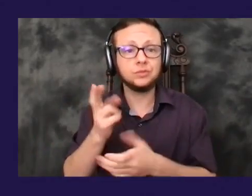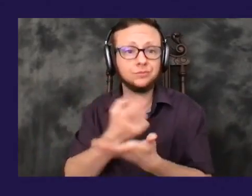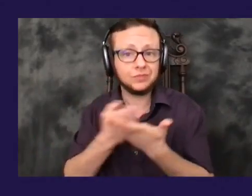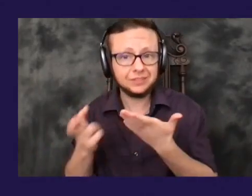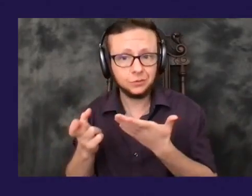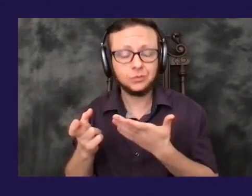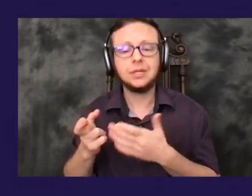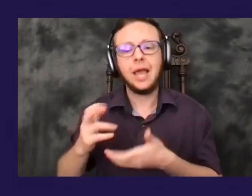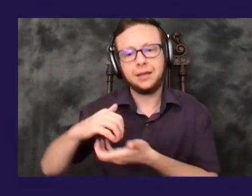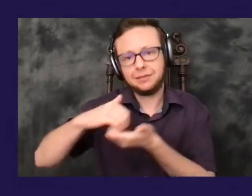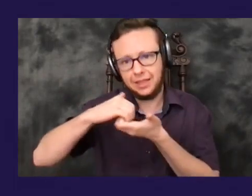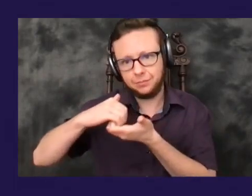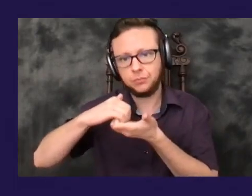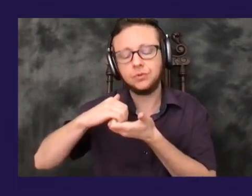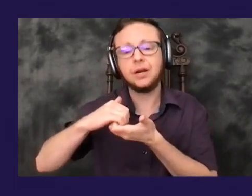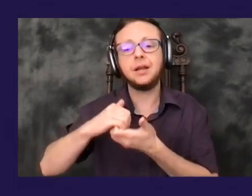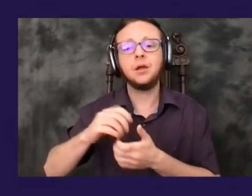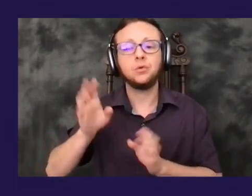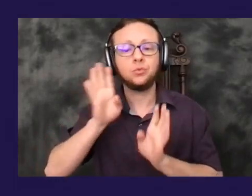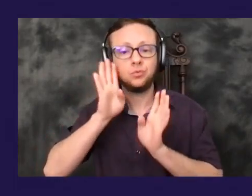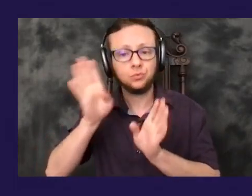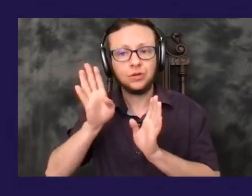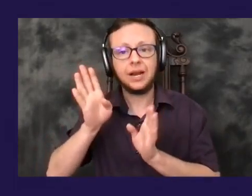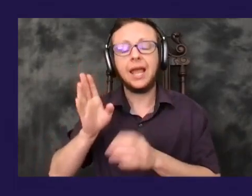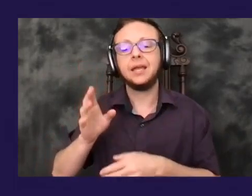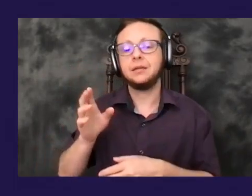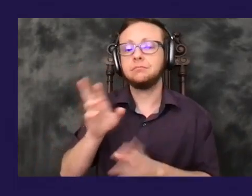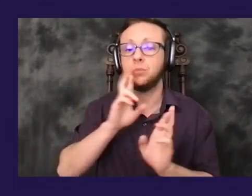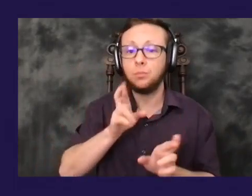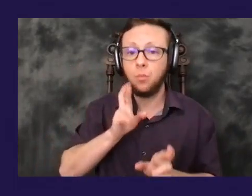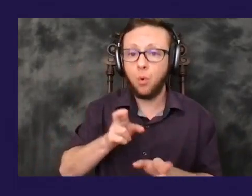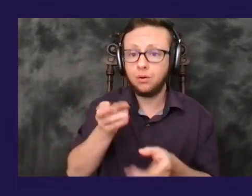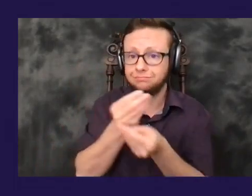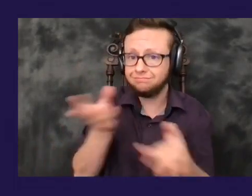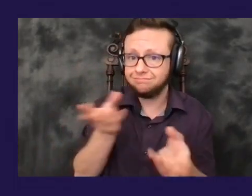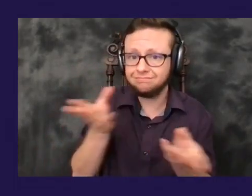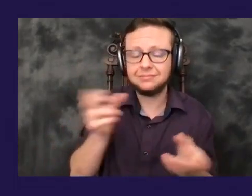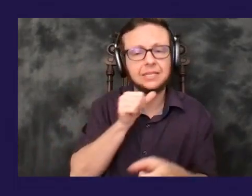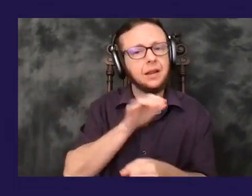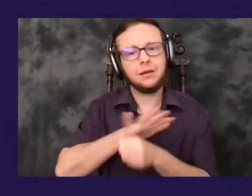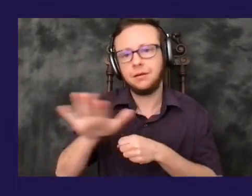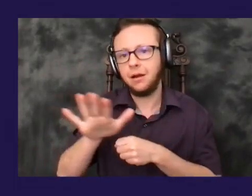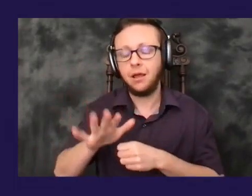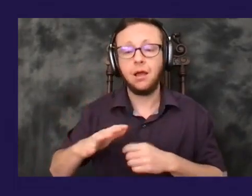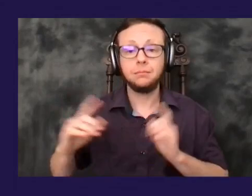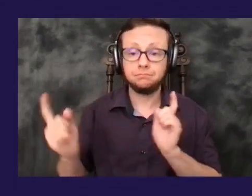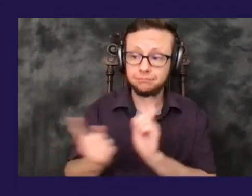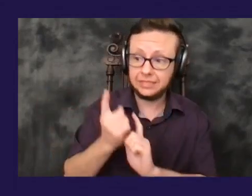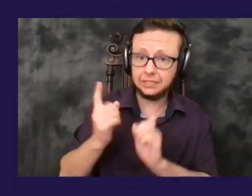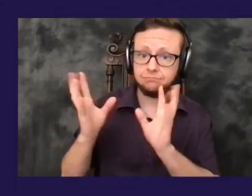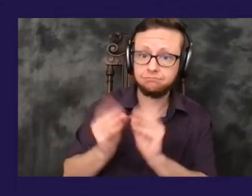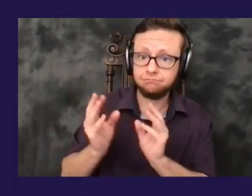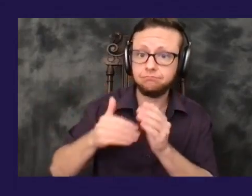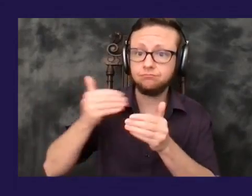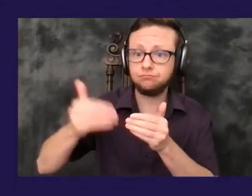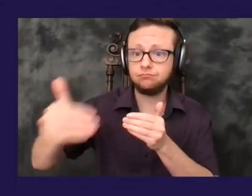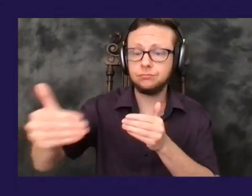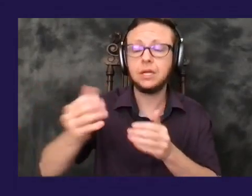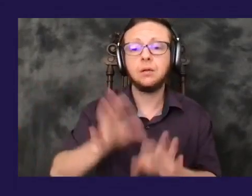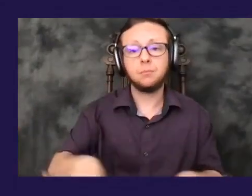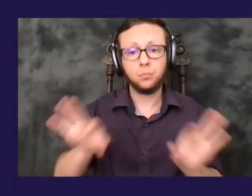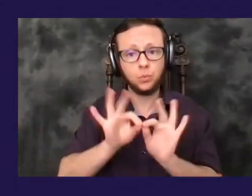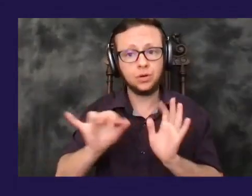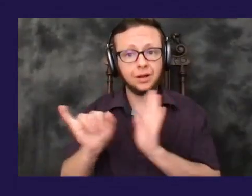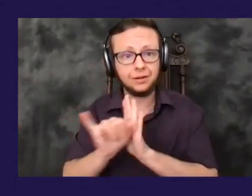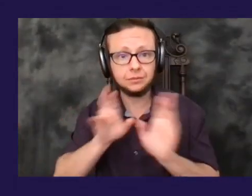and collaborate. Creating and distributing reports is not enough. Meeting regularly is important to identify and respond